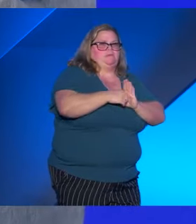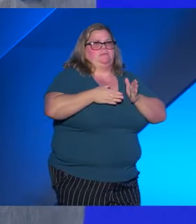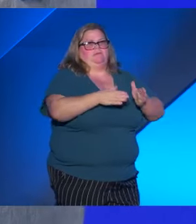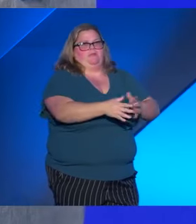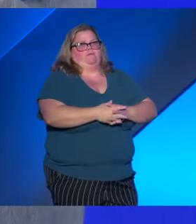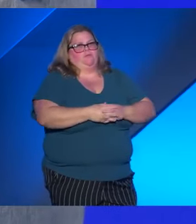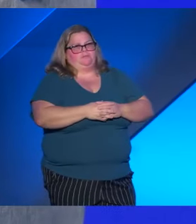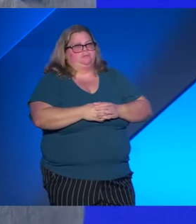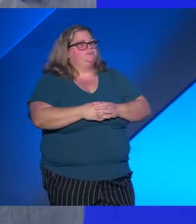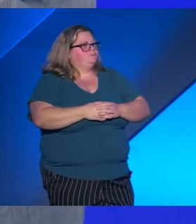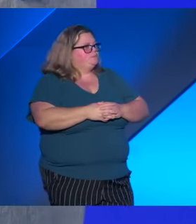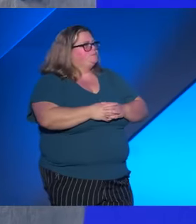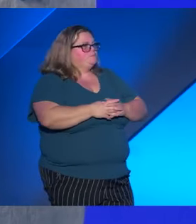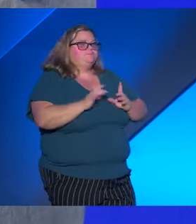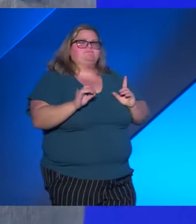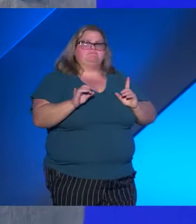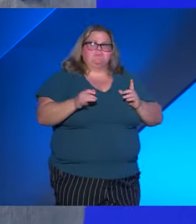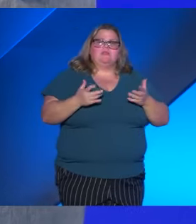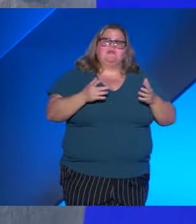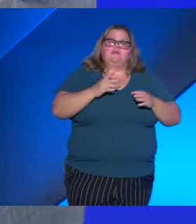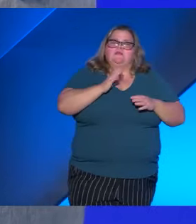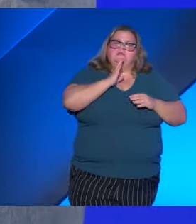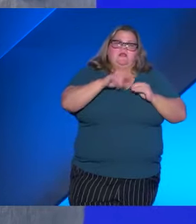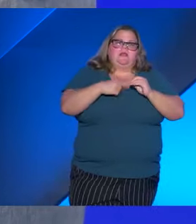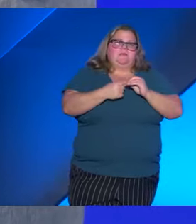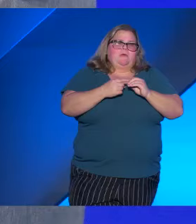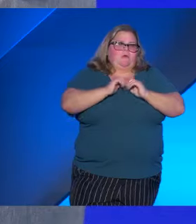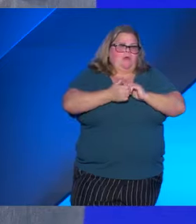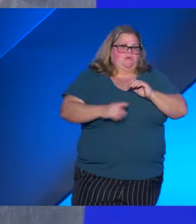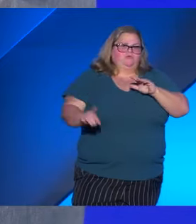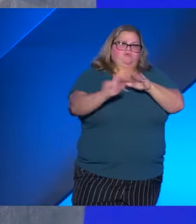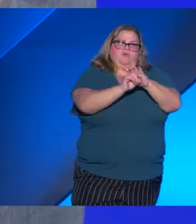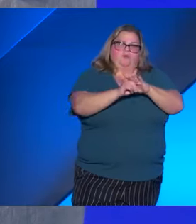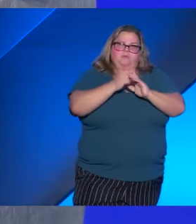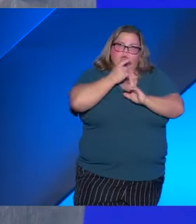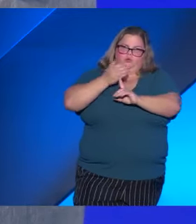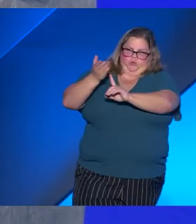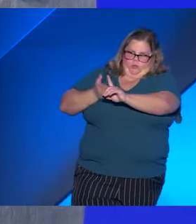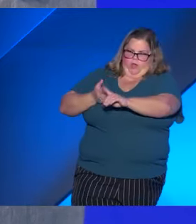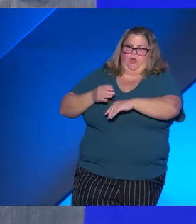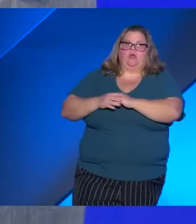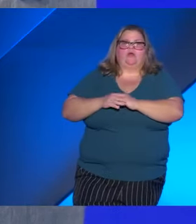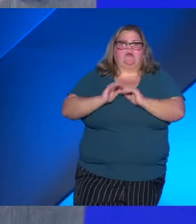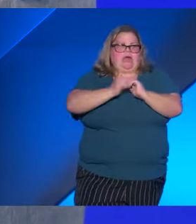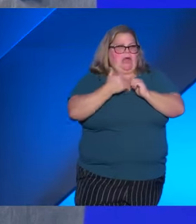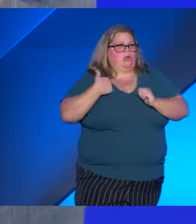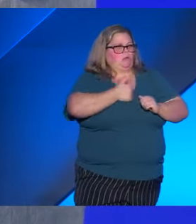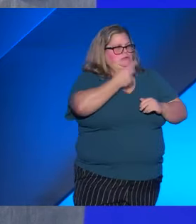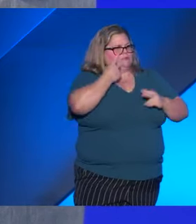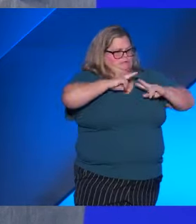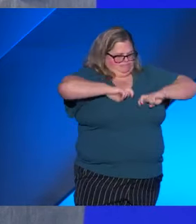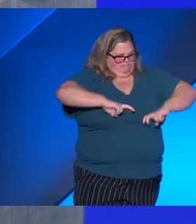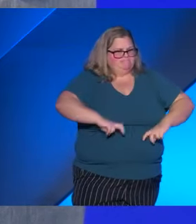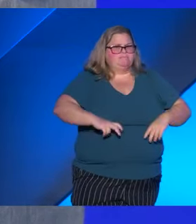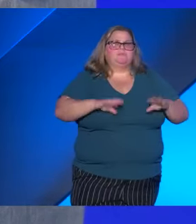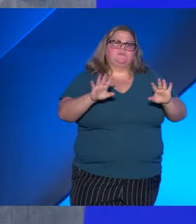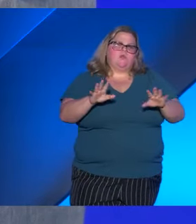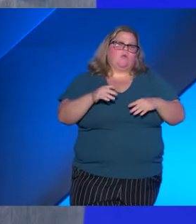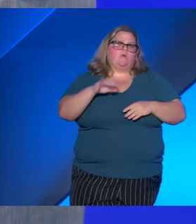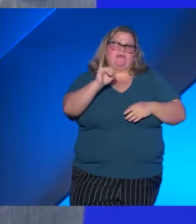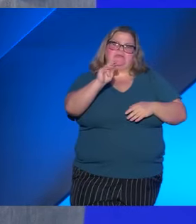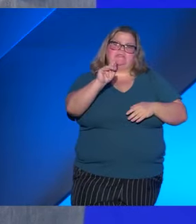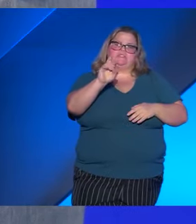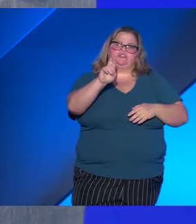of being able to kind of show up as who you are and how we see ourselves, intersectionality, right?